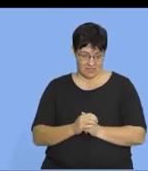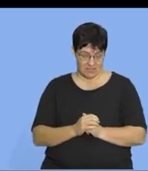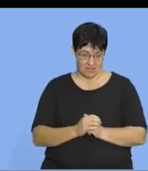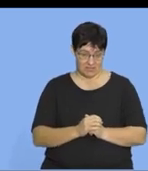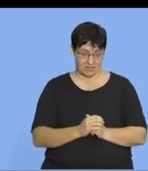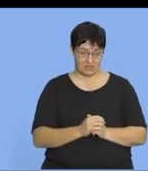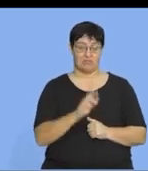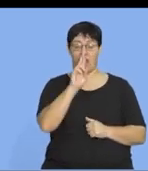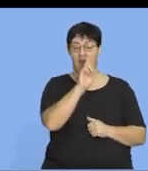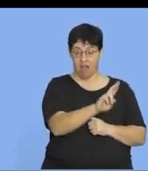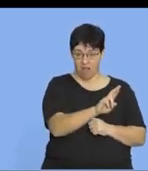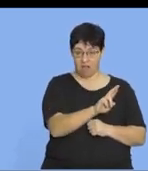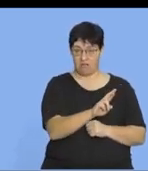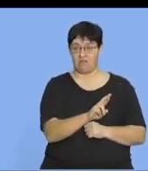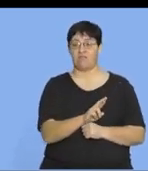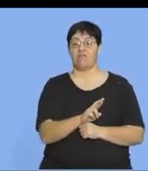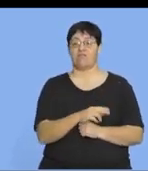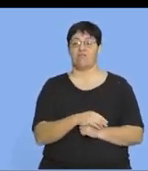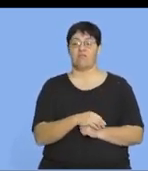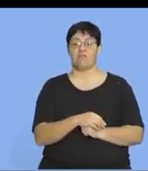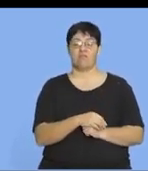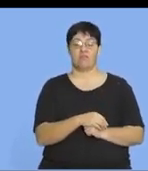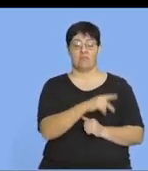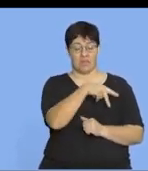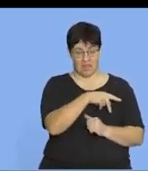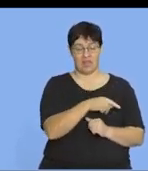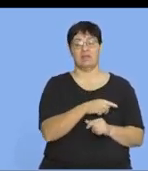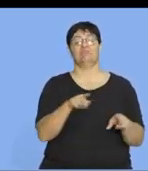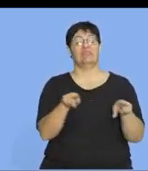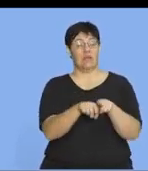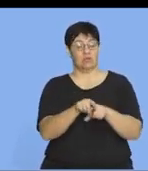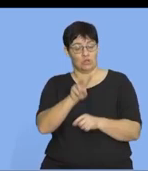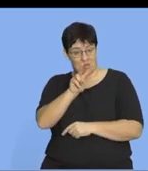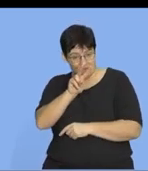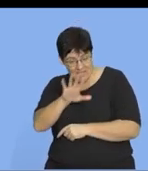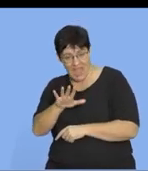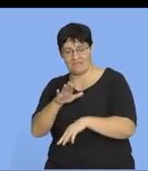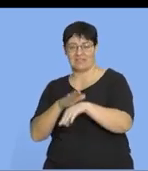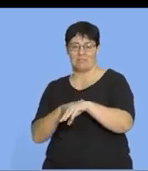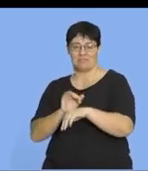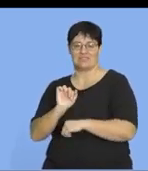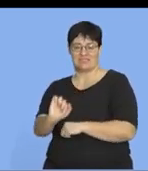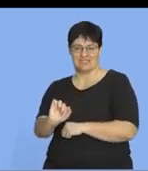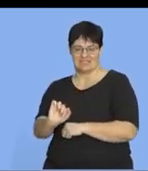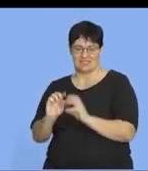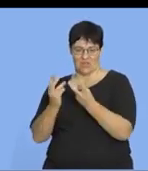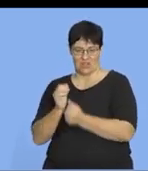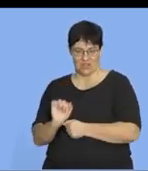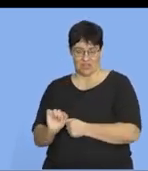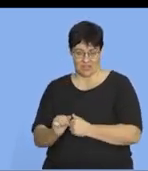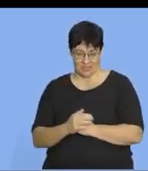The radius of my planet is 25 times the radius of the